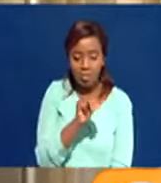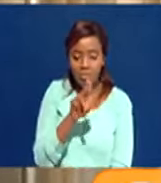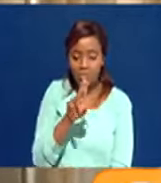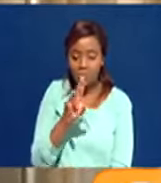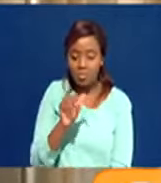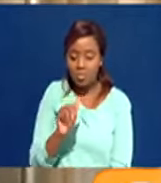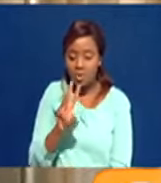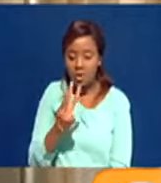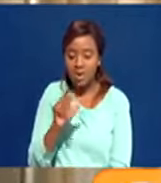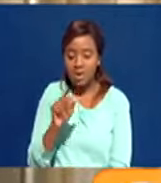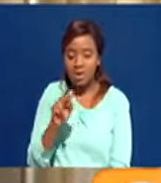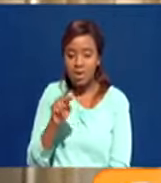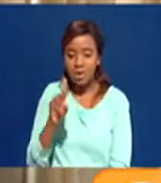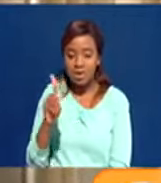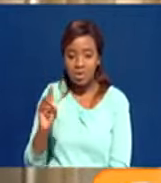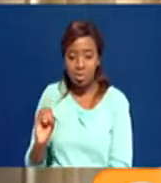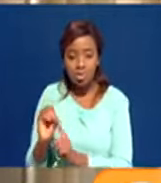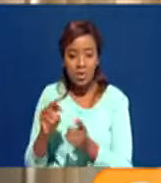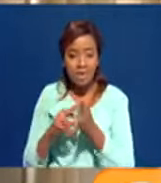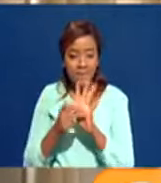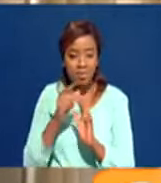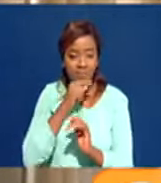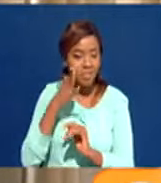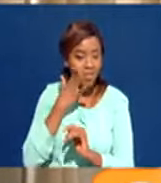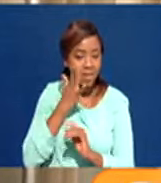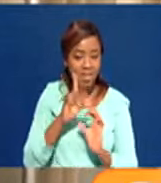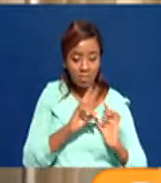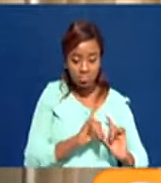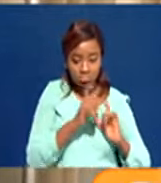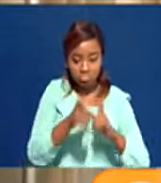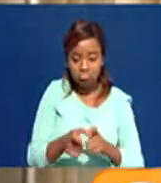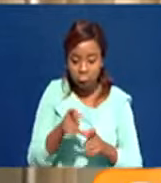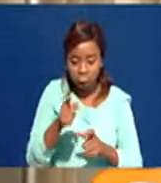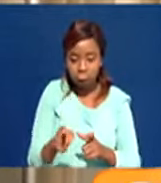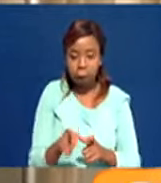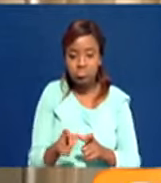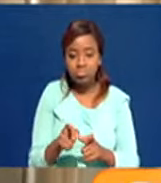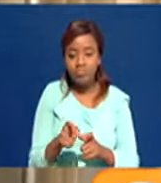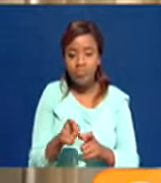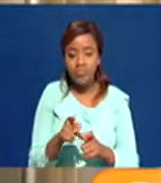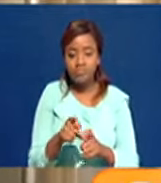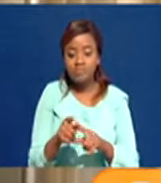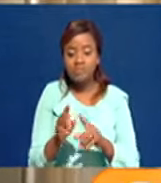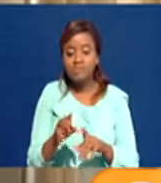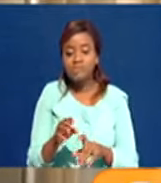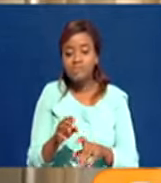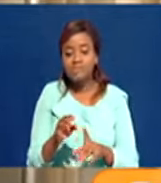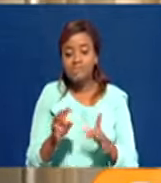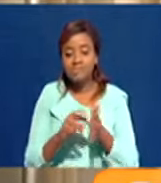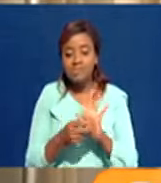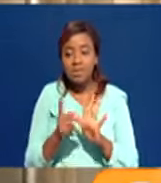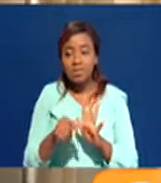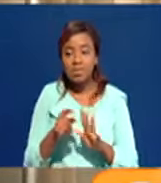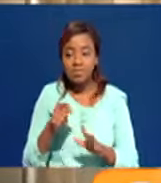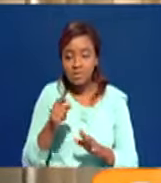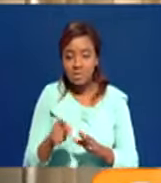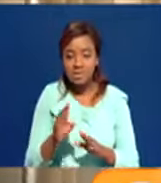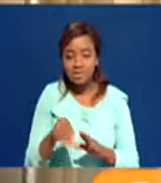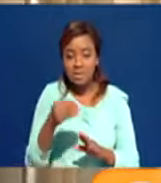gives you umwando, and it was specifically patrilineal. And it was in the line